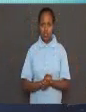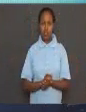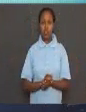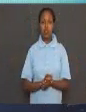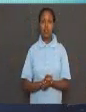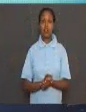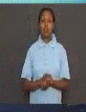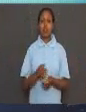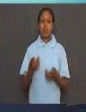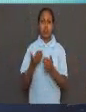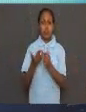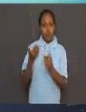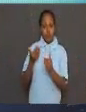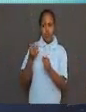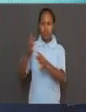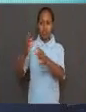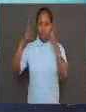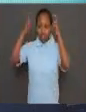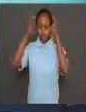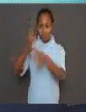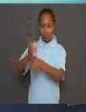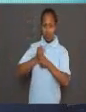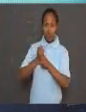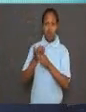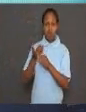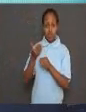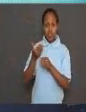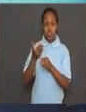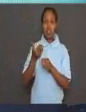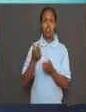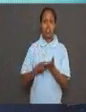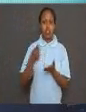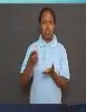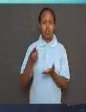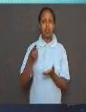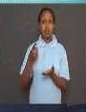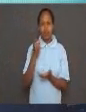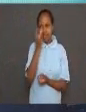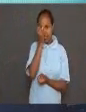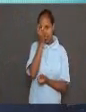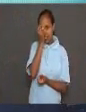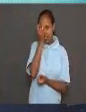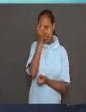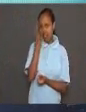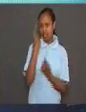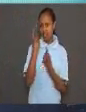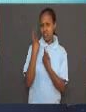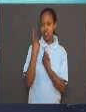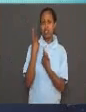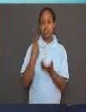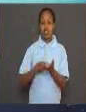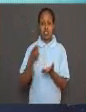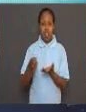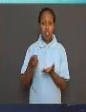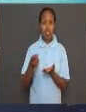Upon receiving it, the king suspected that